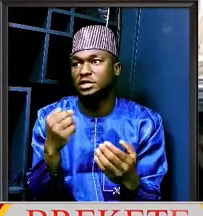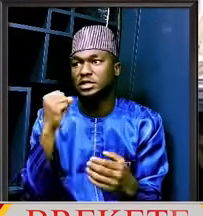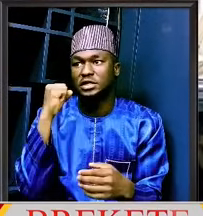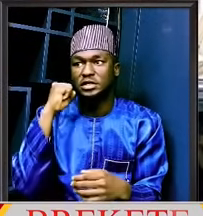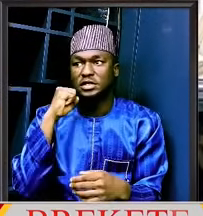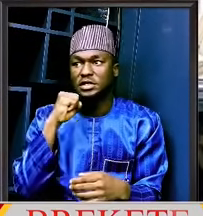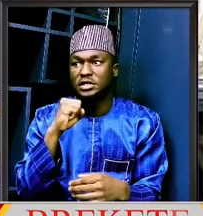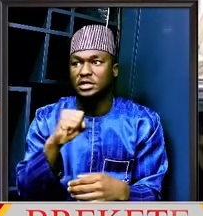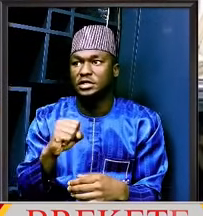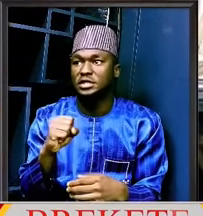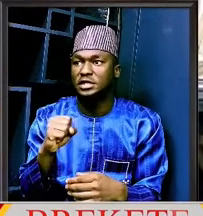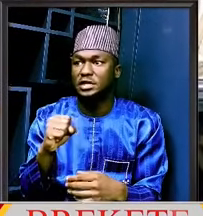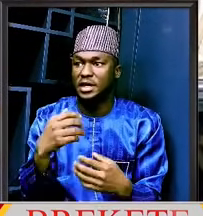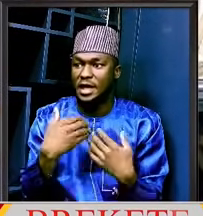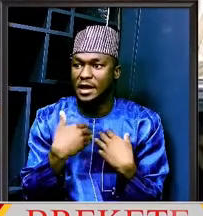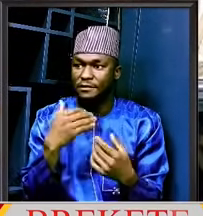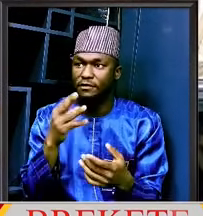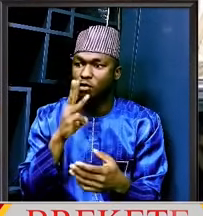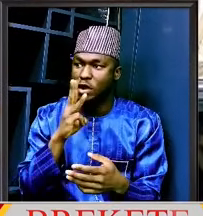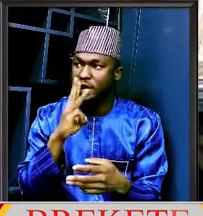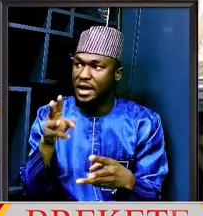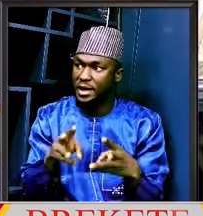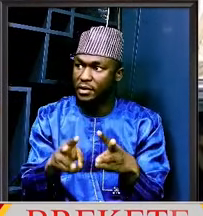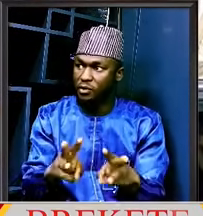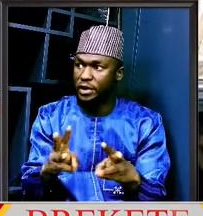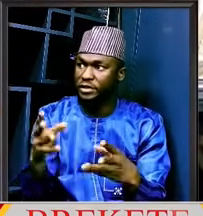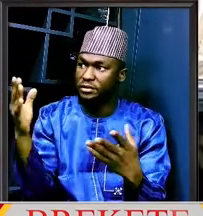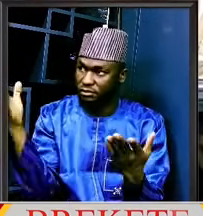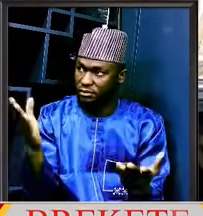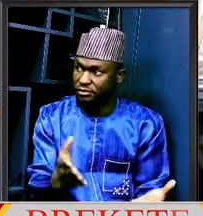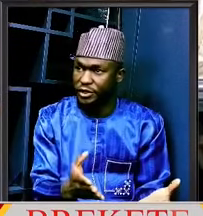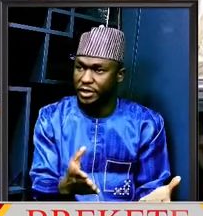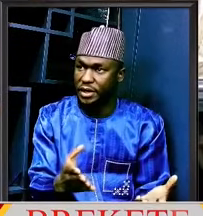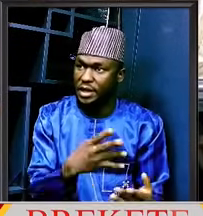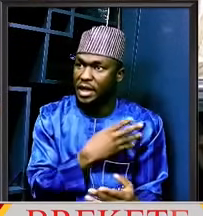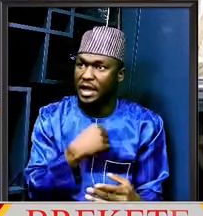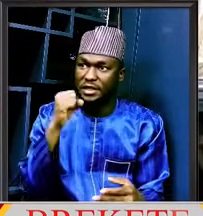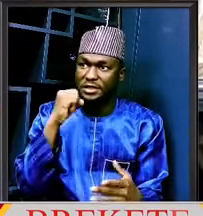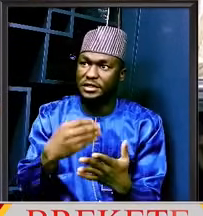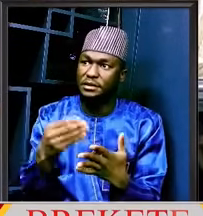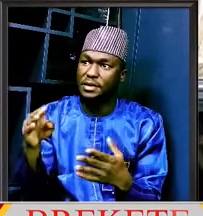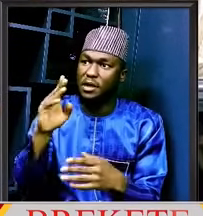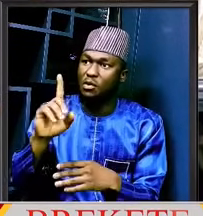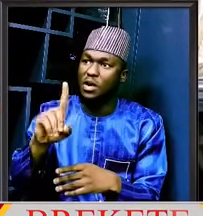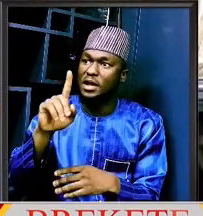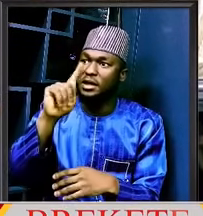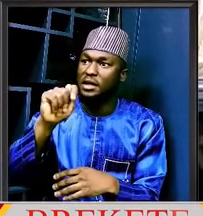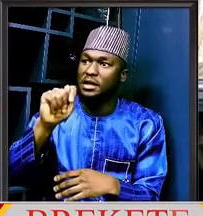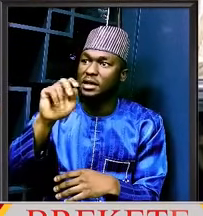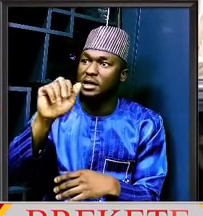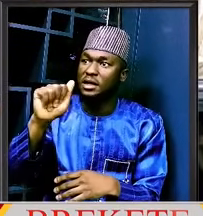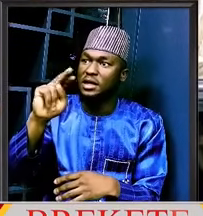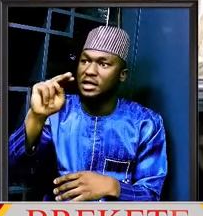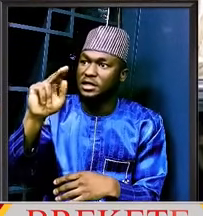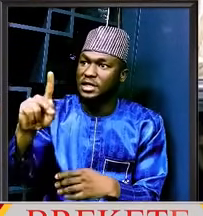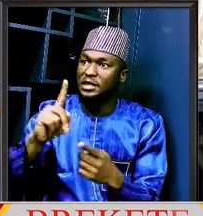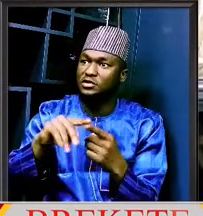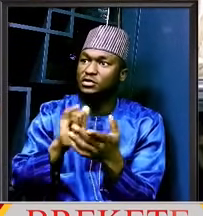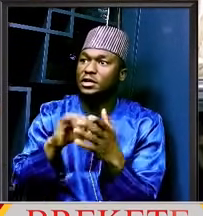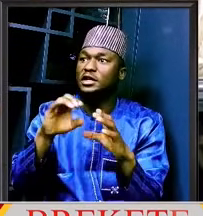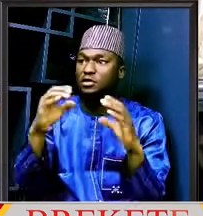also sunk a borehole in that community and we also give water to them. In fact, she bought one tank and dedicated it to the